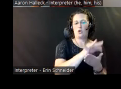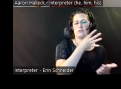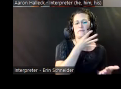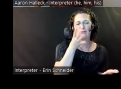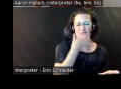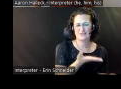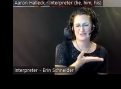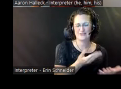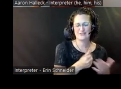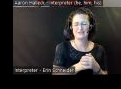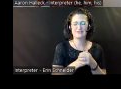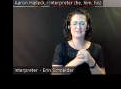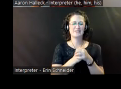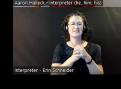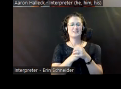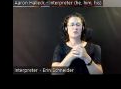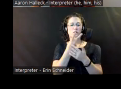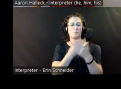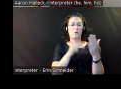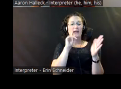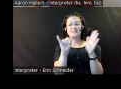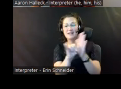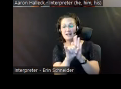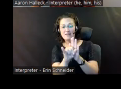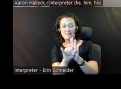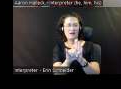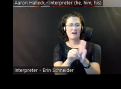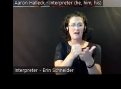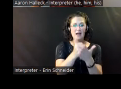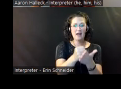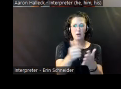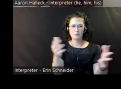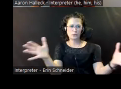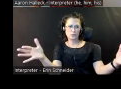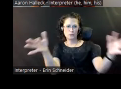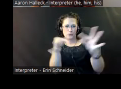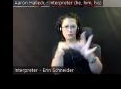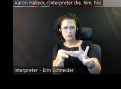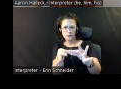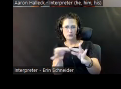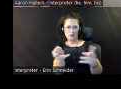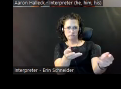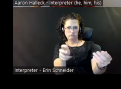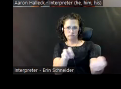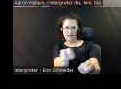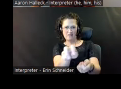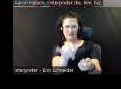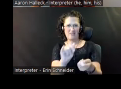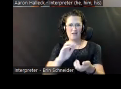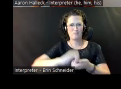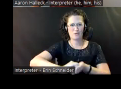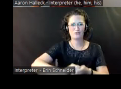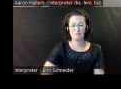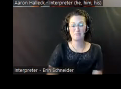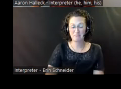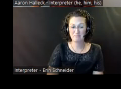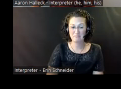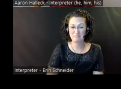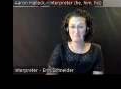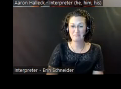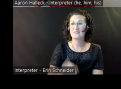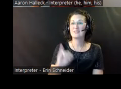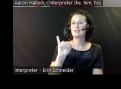both identify, navigate, and connect, and then help build those strategic partnerships. Jeff, it's